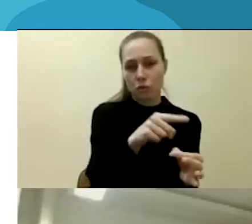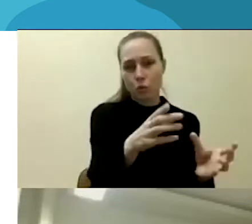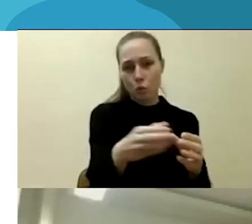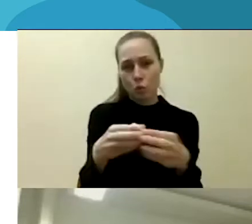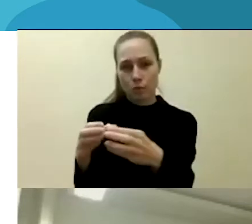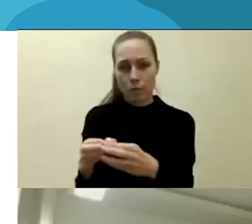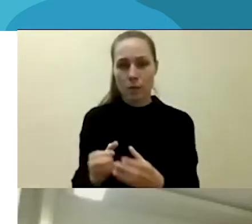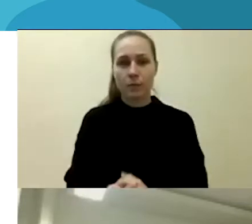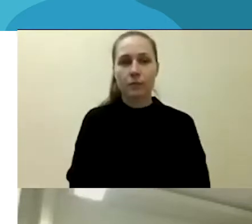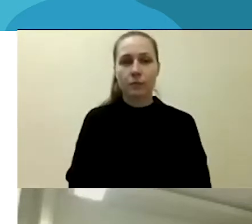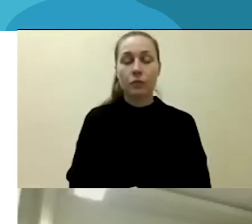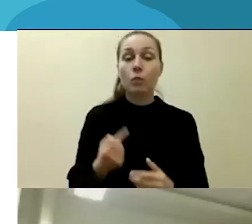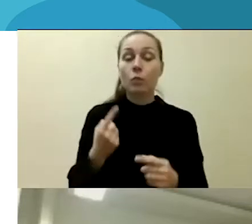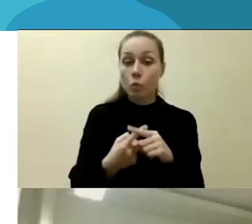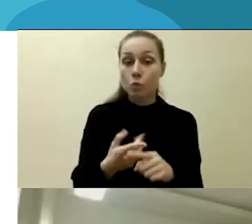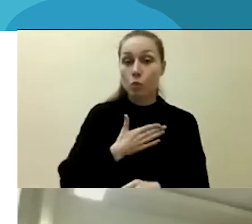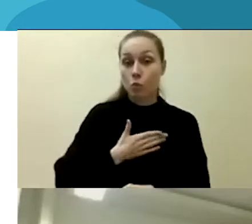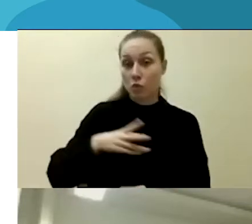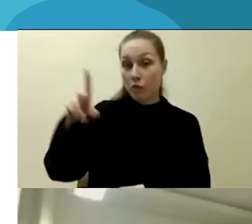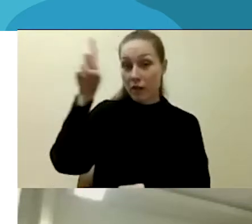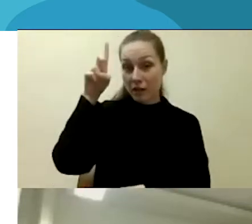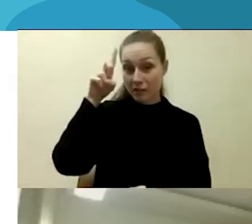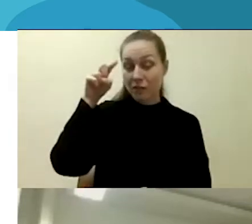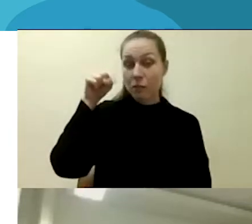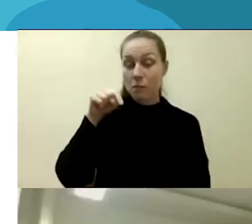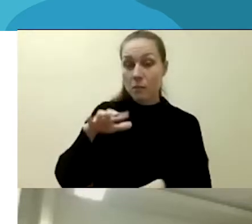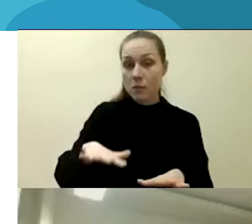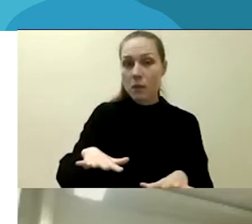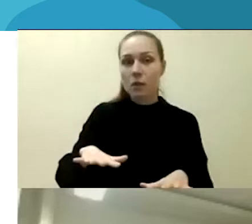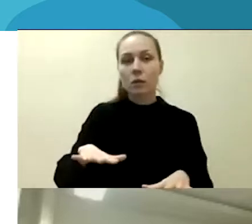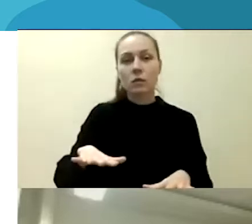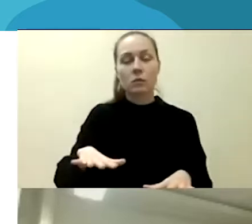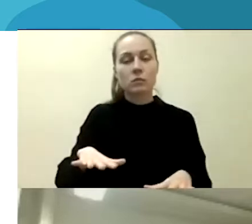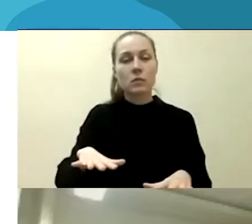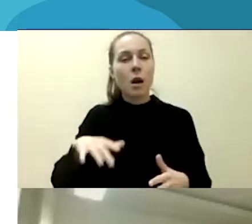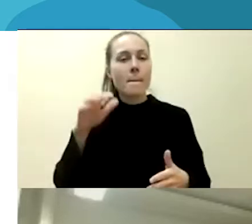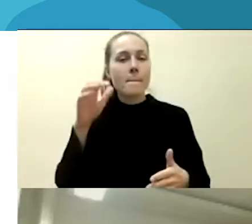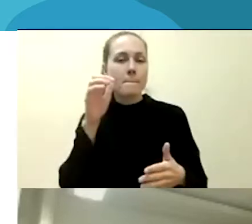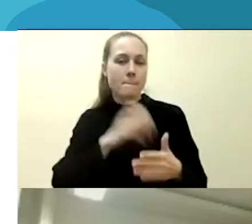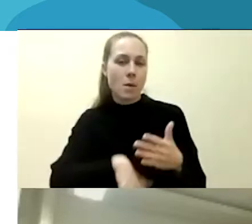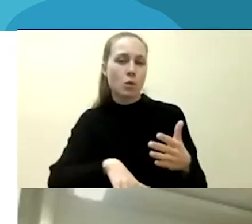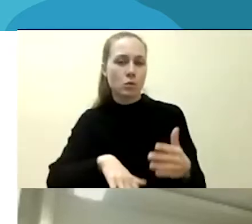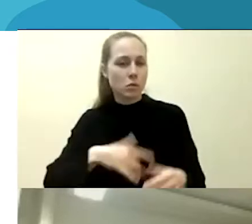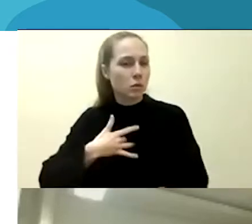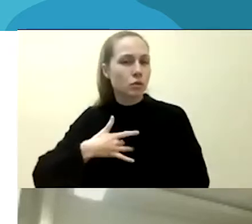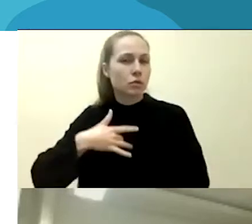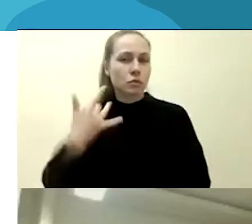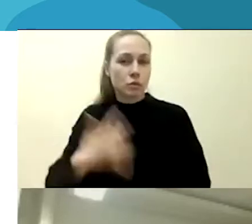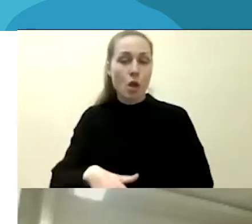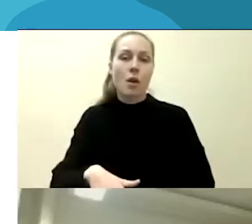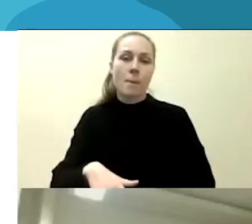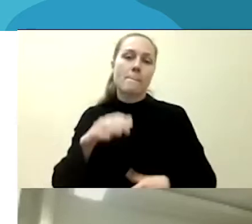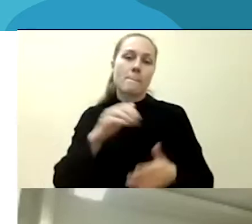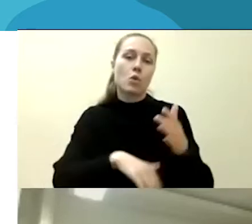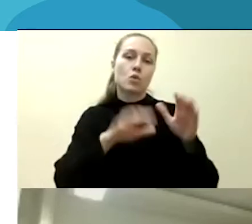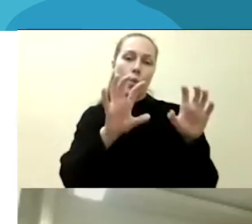In 1994, they put it in the penal code, this as aggravating circumstance for judgment and